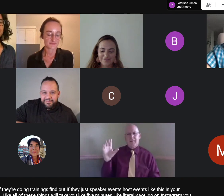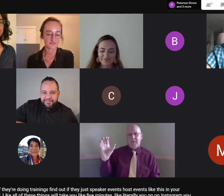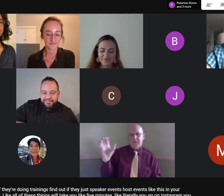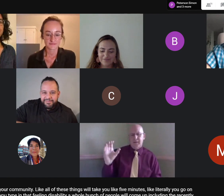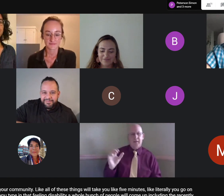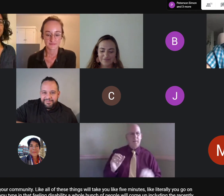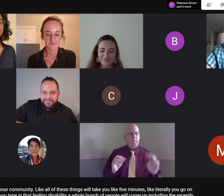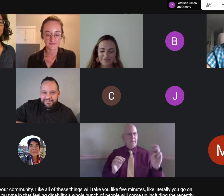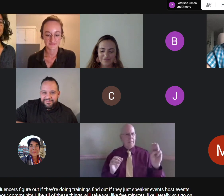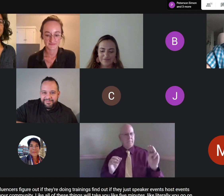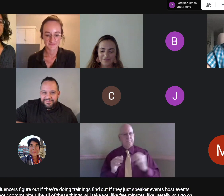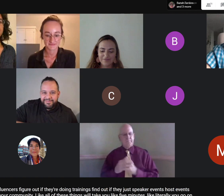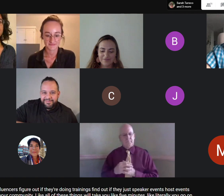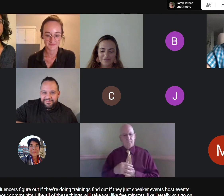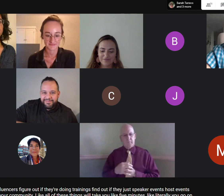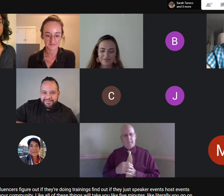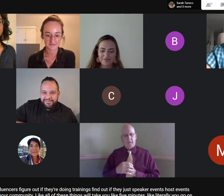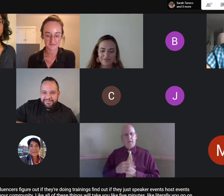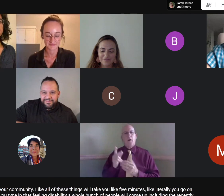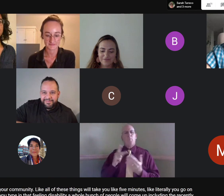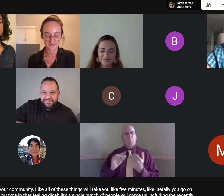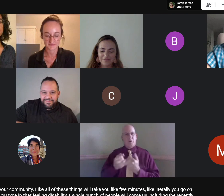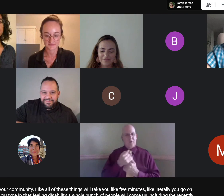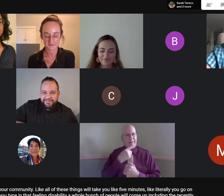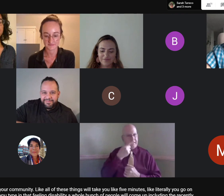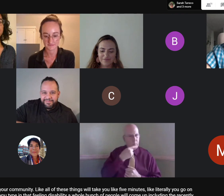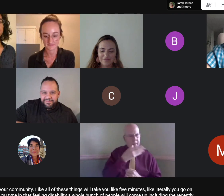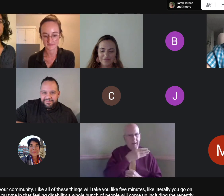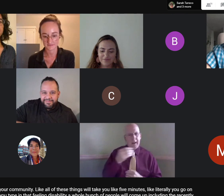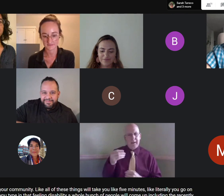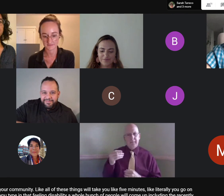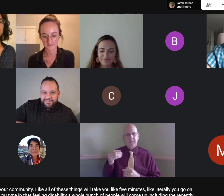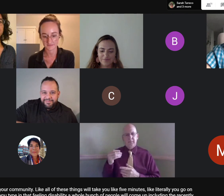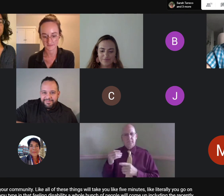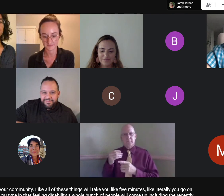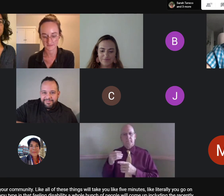at Blindish Latina and Project Hearing, and